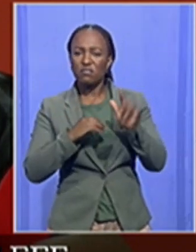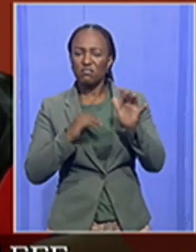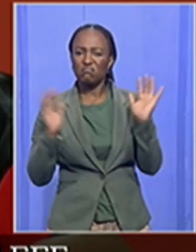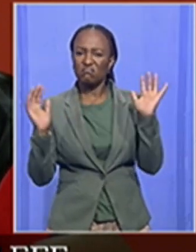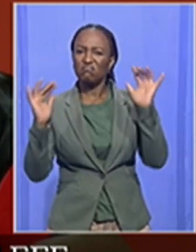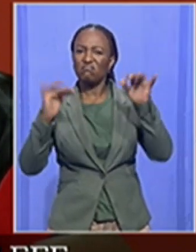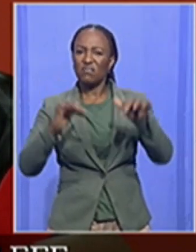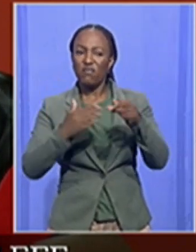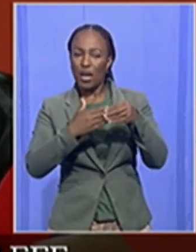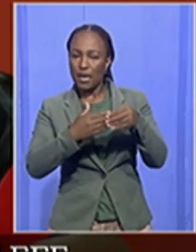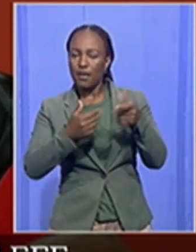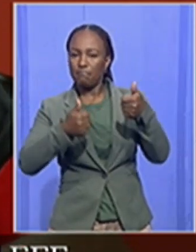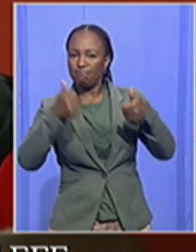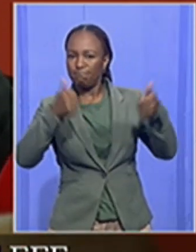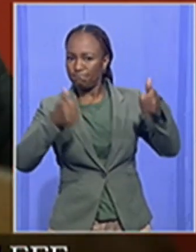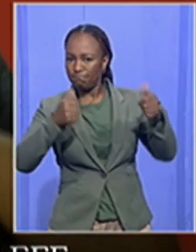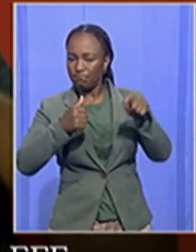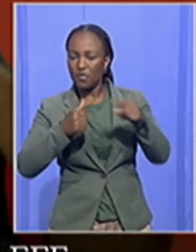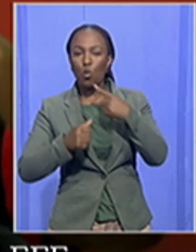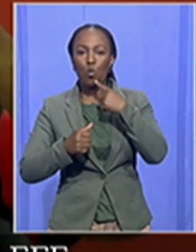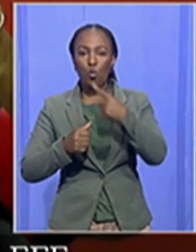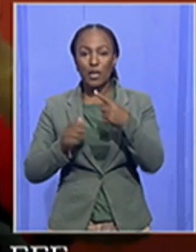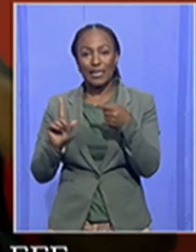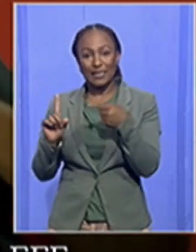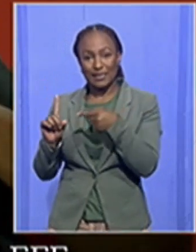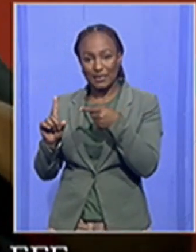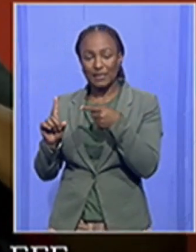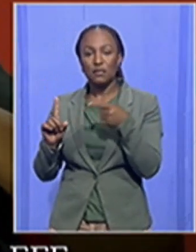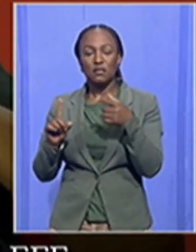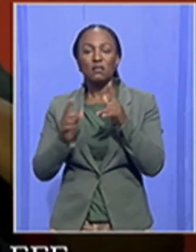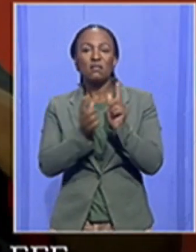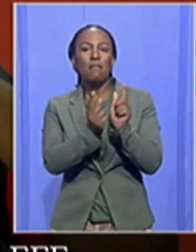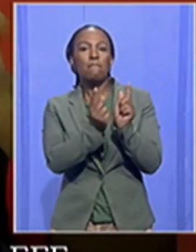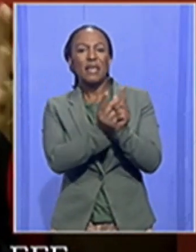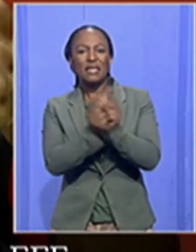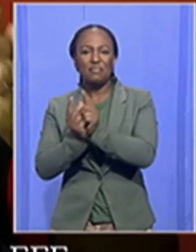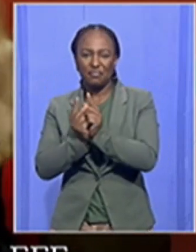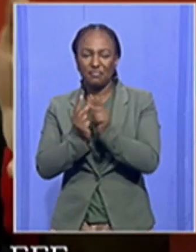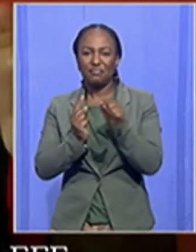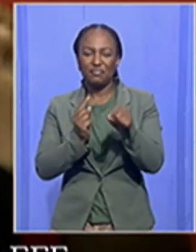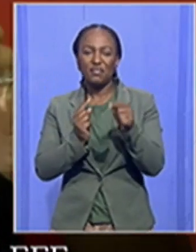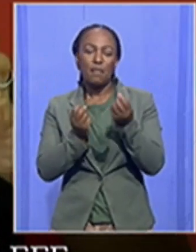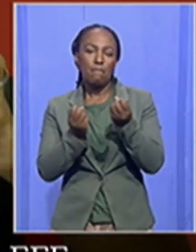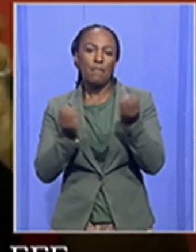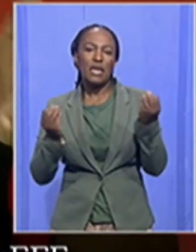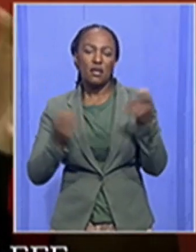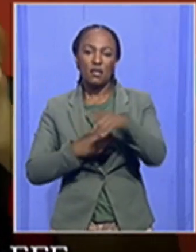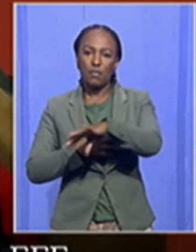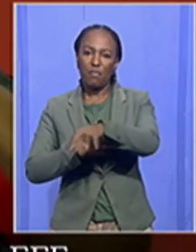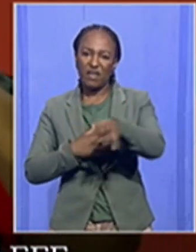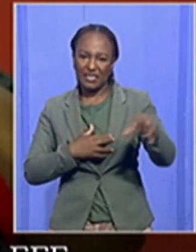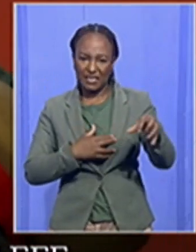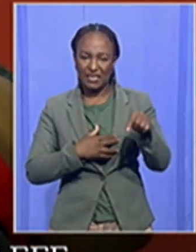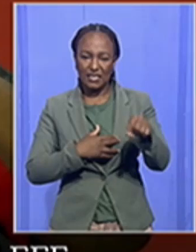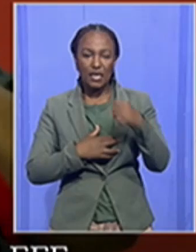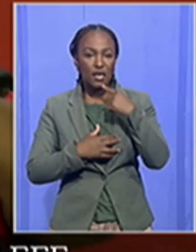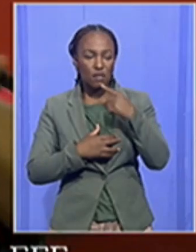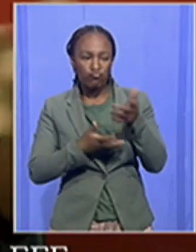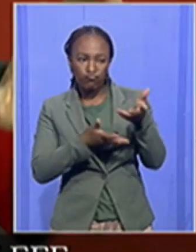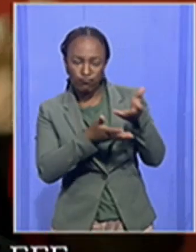ka bahlapetši. O tlaleditše ka gore o bile le kopano boetapele ba makala a dilete diprofenseng a ba netefatša